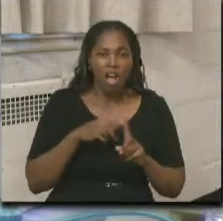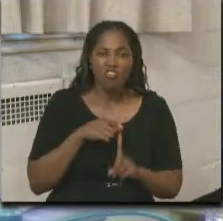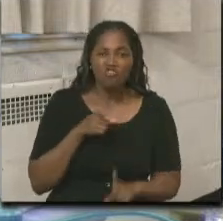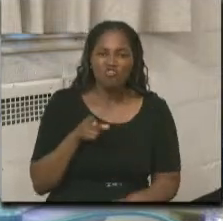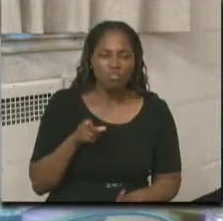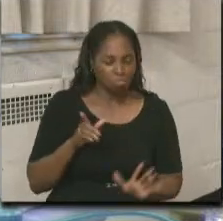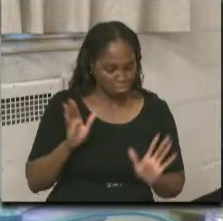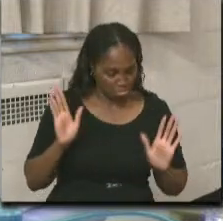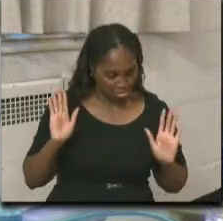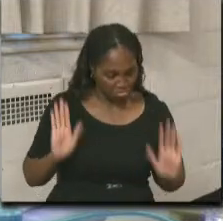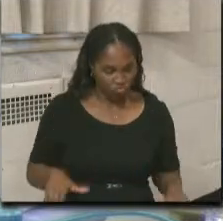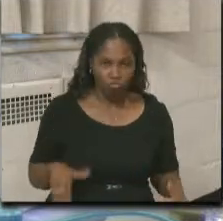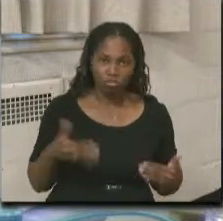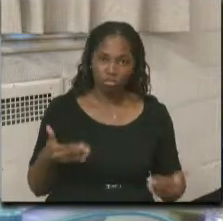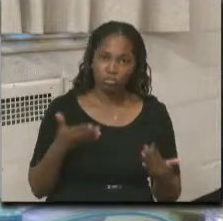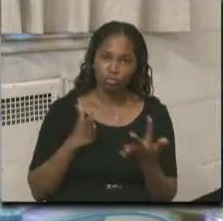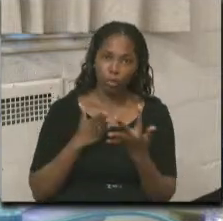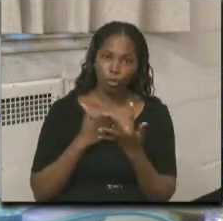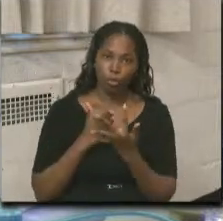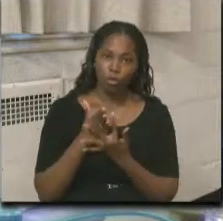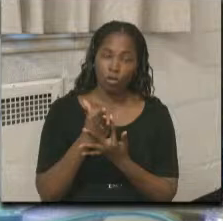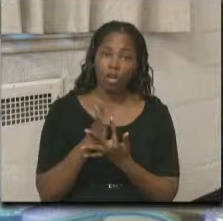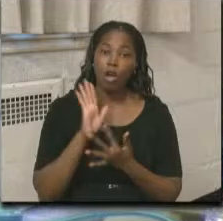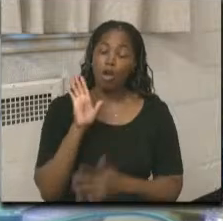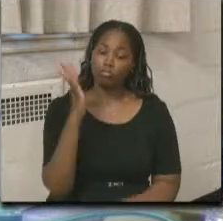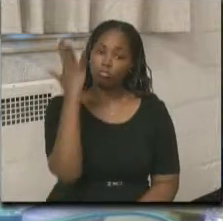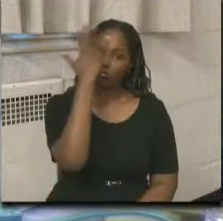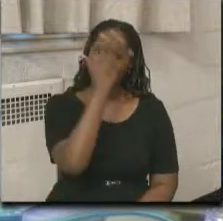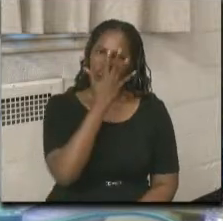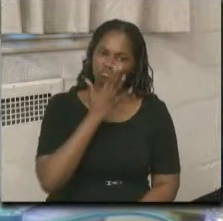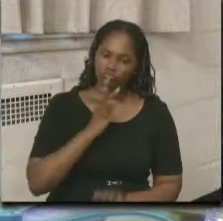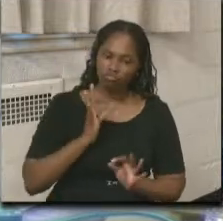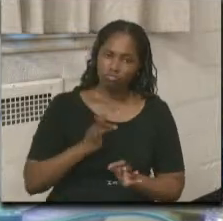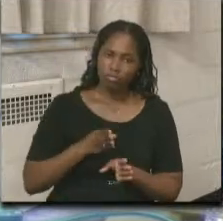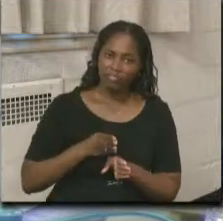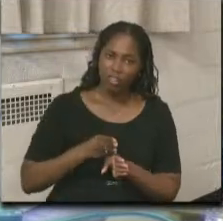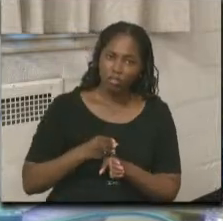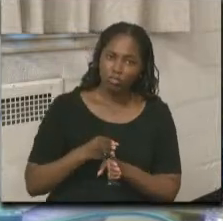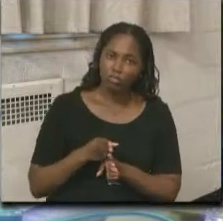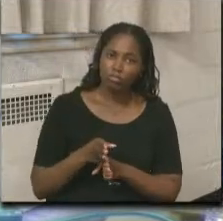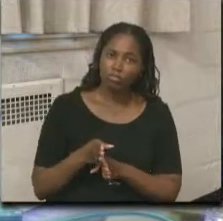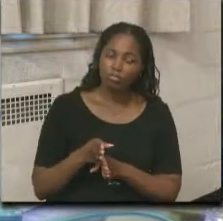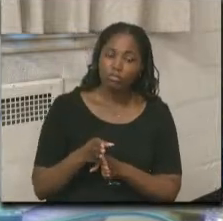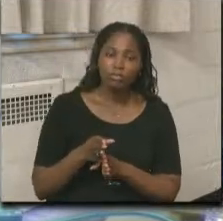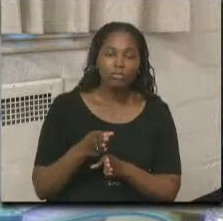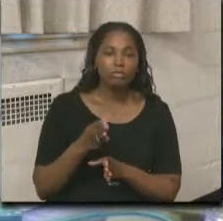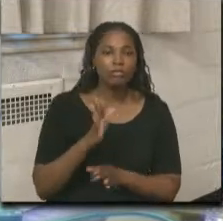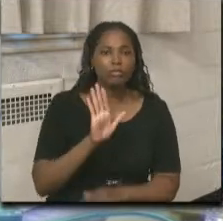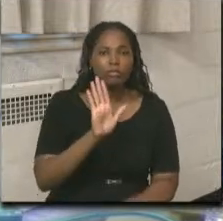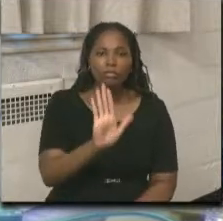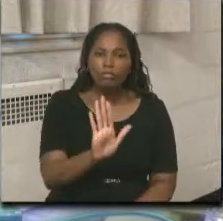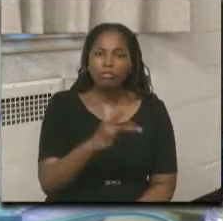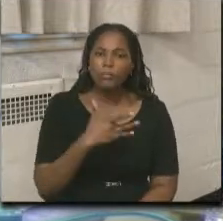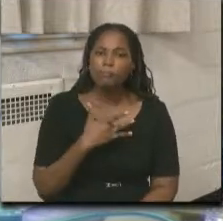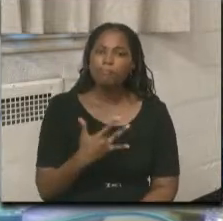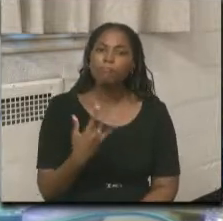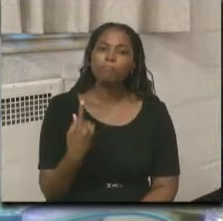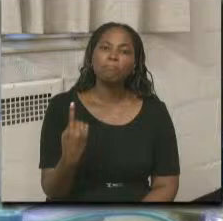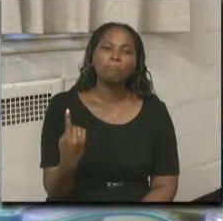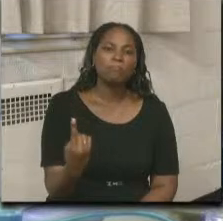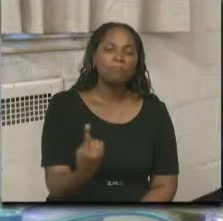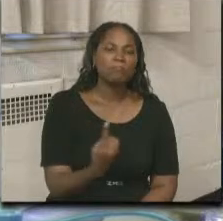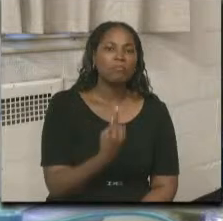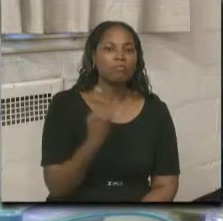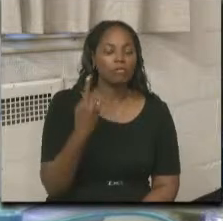you always remain professional, and you always stay